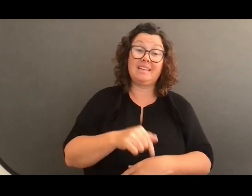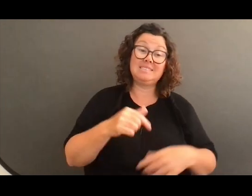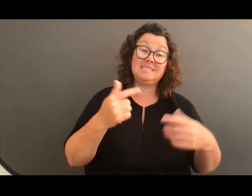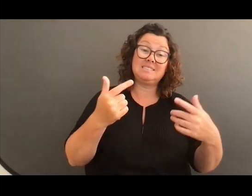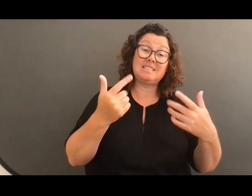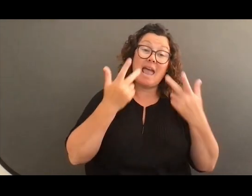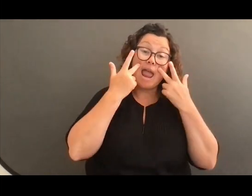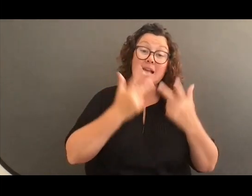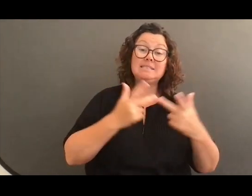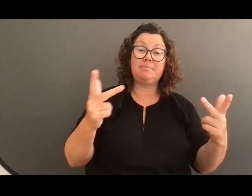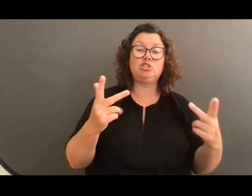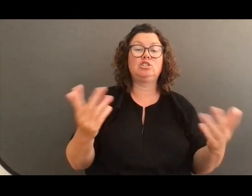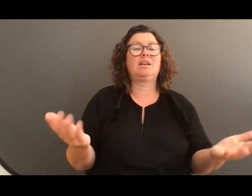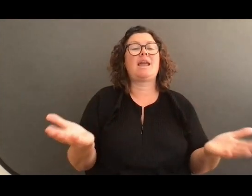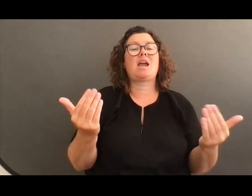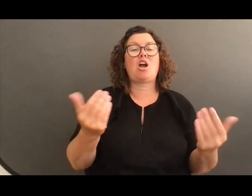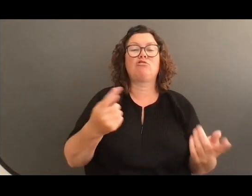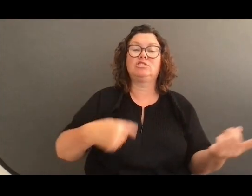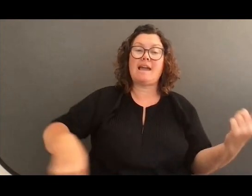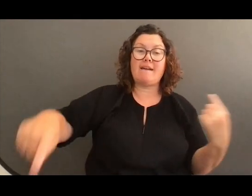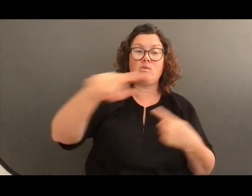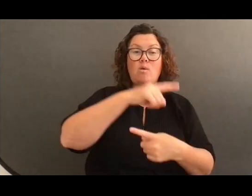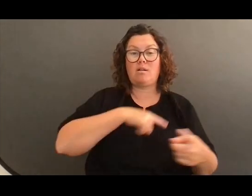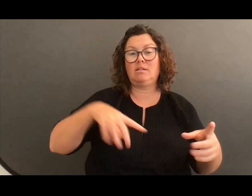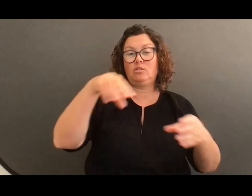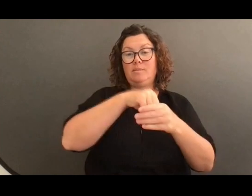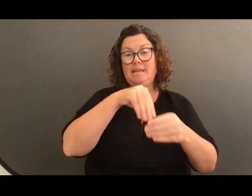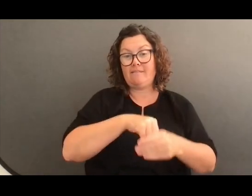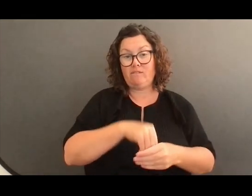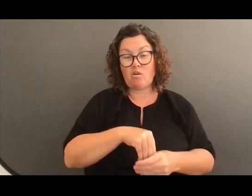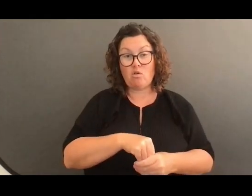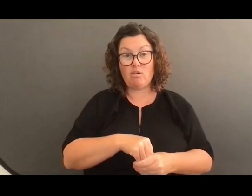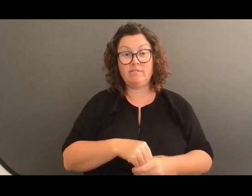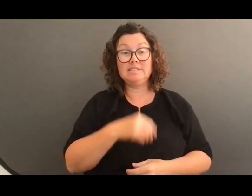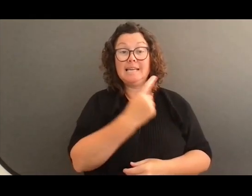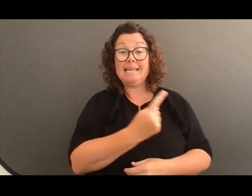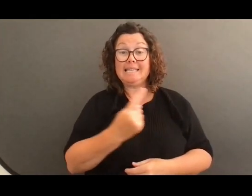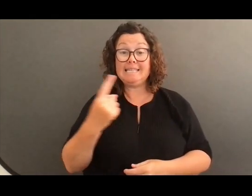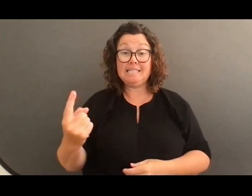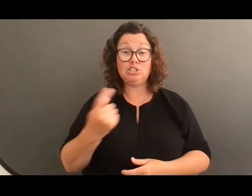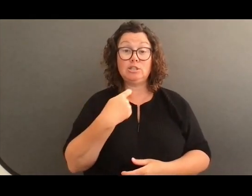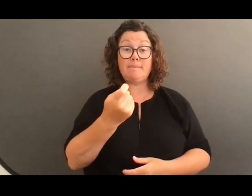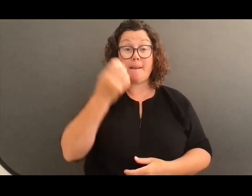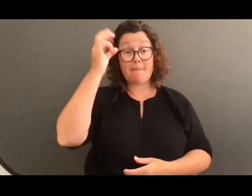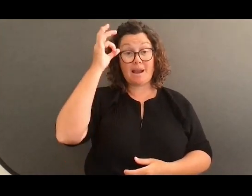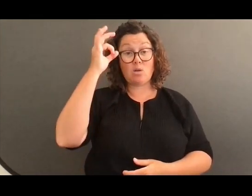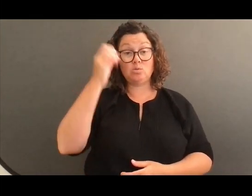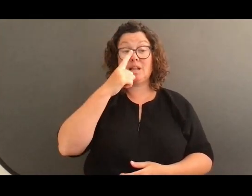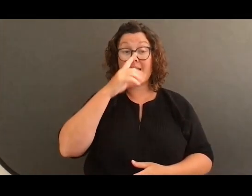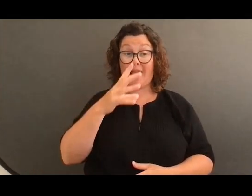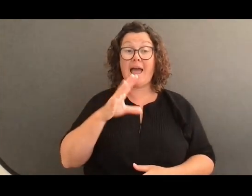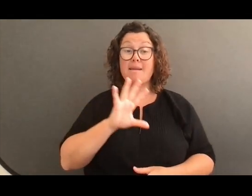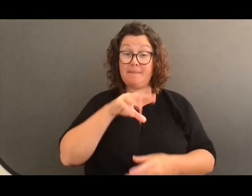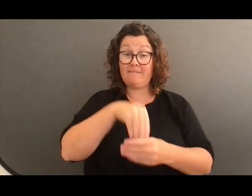community entries as well. The way that it works is each of our member councils can take part in Waste to Art if they choose to do so, and they